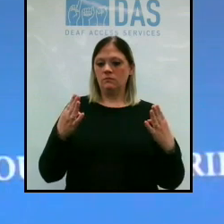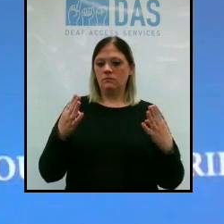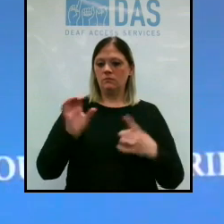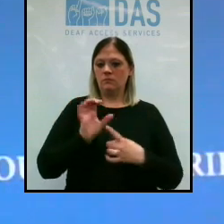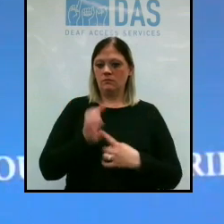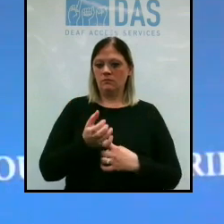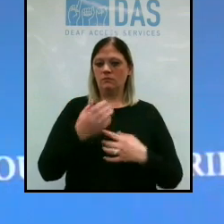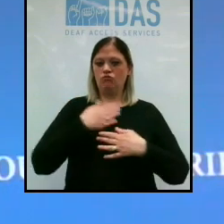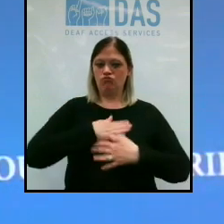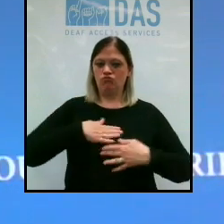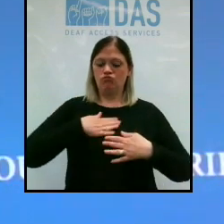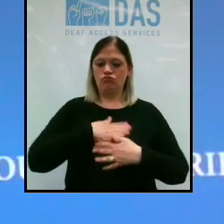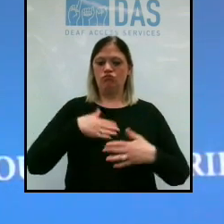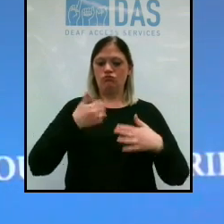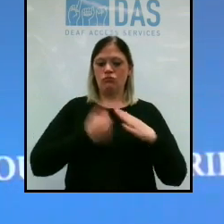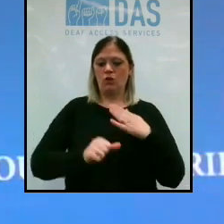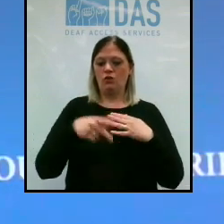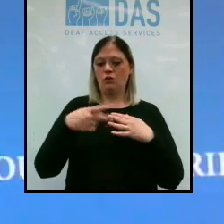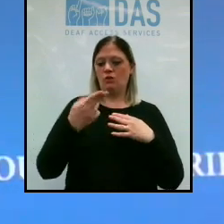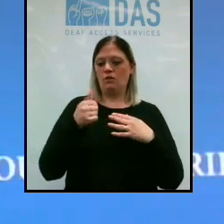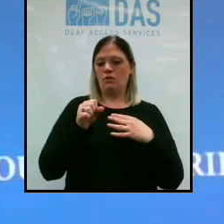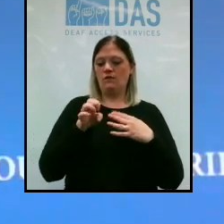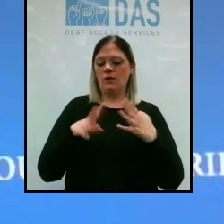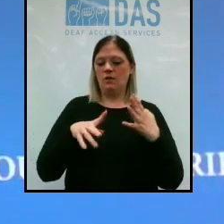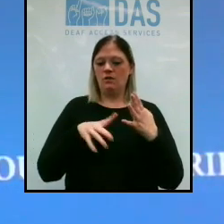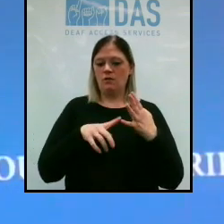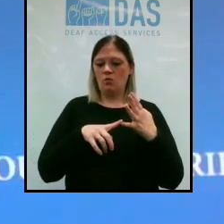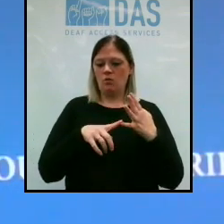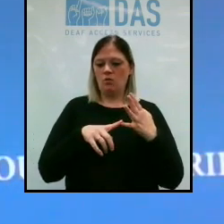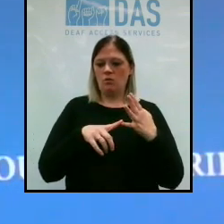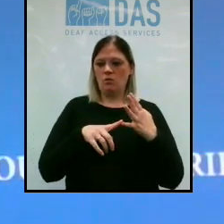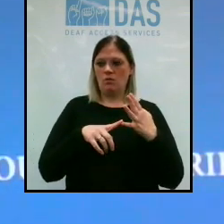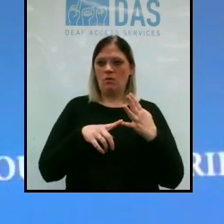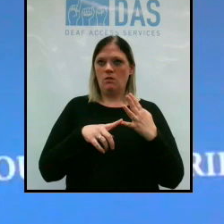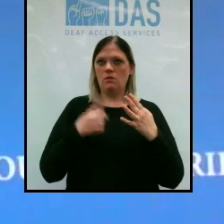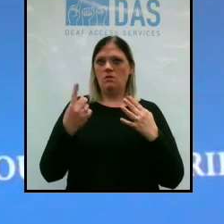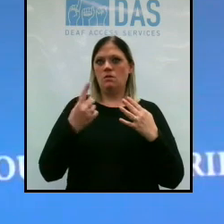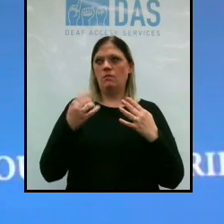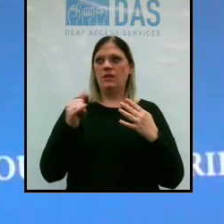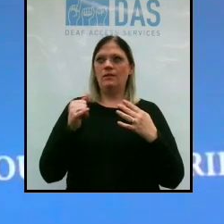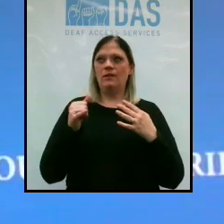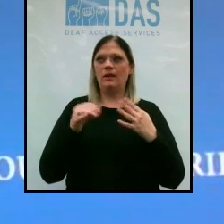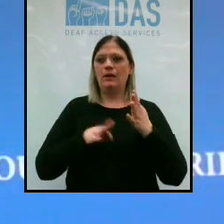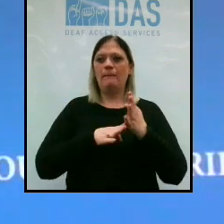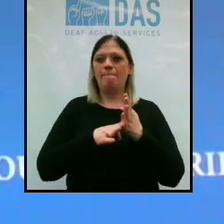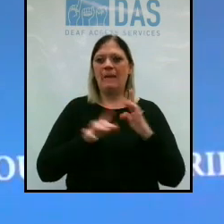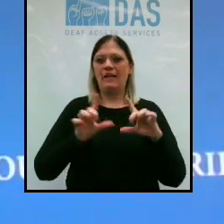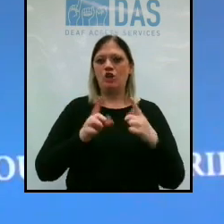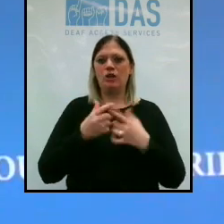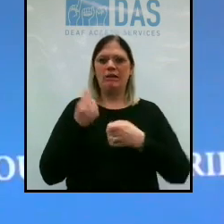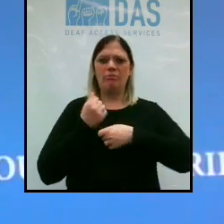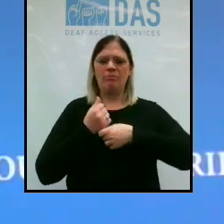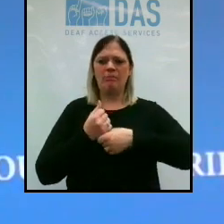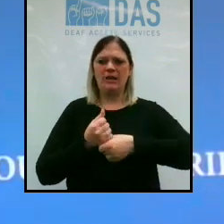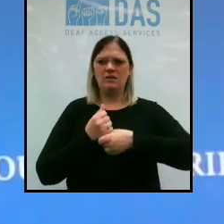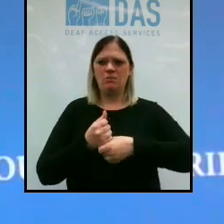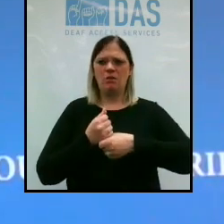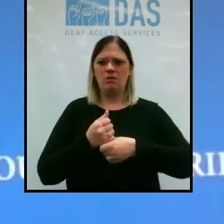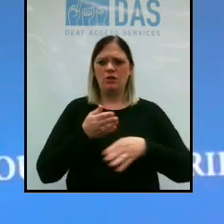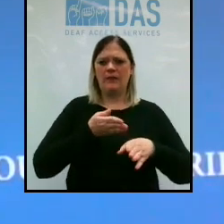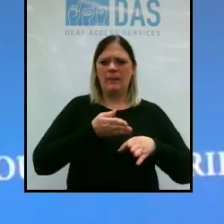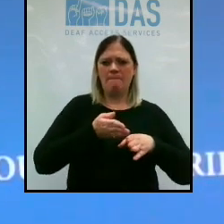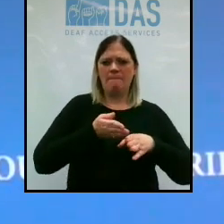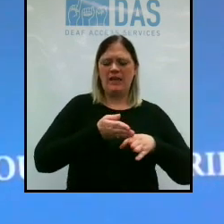culturals and recreation under Phase 4. Let's say it's a professional entity like minor league baseball. There's been talk of the majors trying to get going in